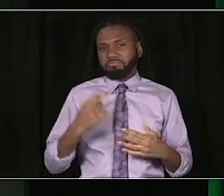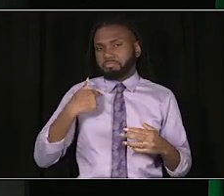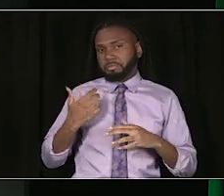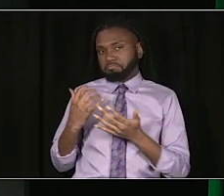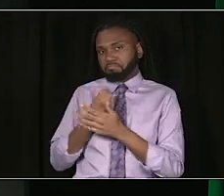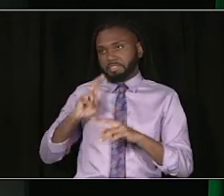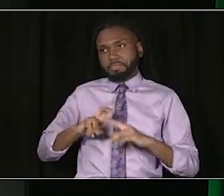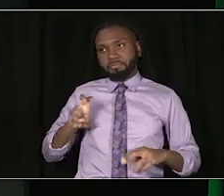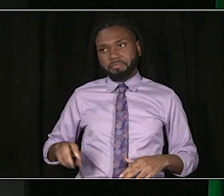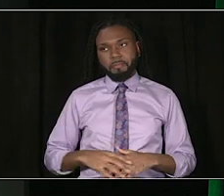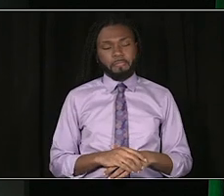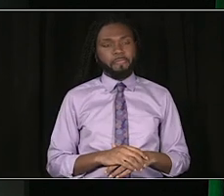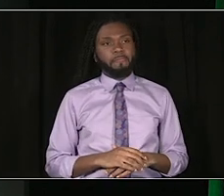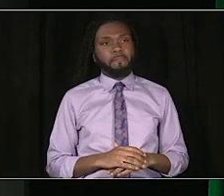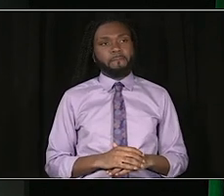here.